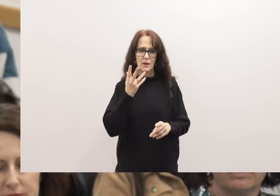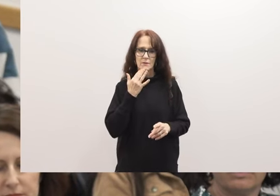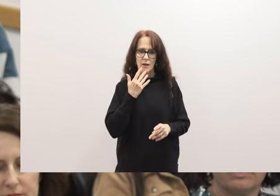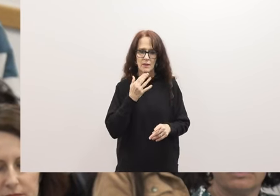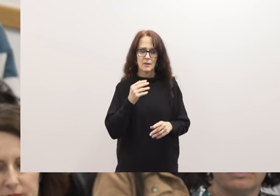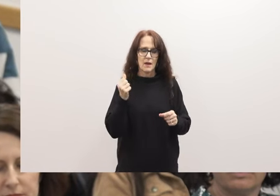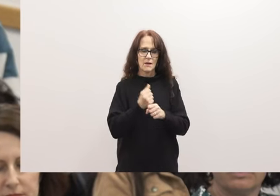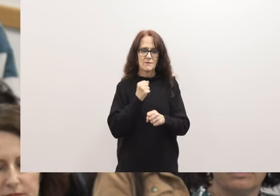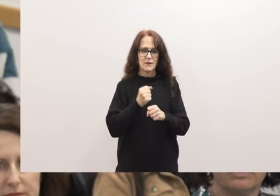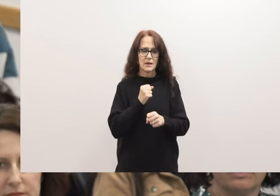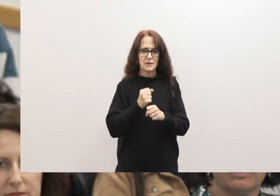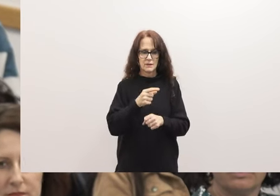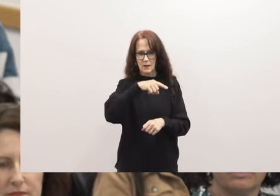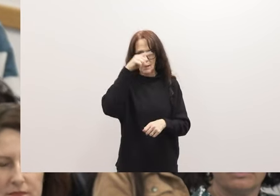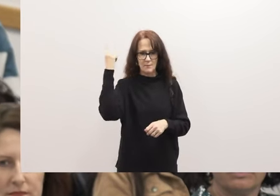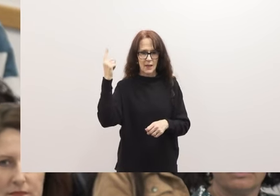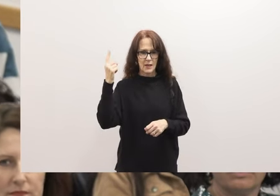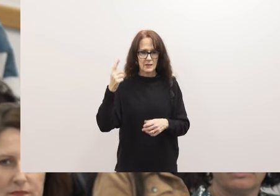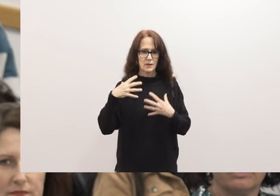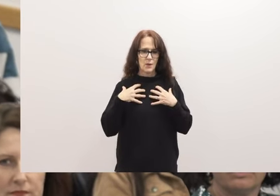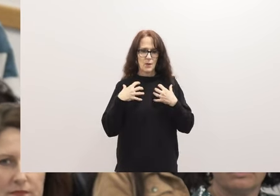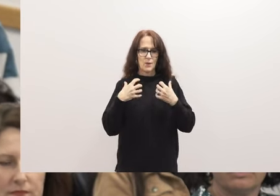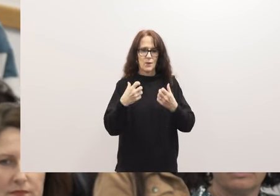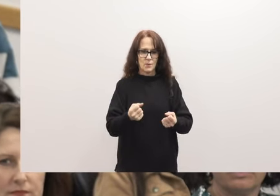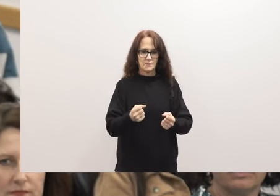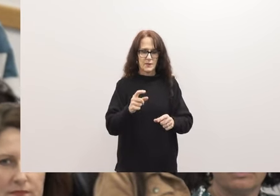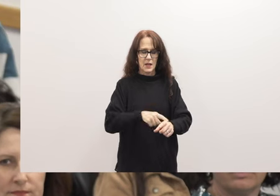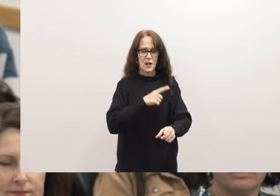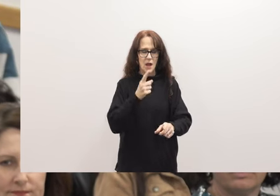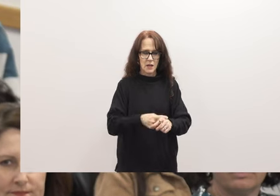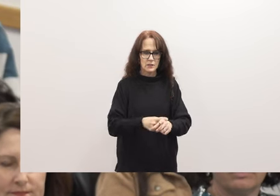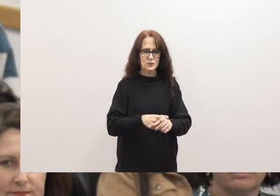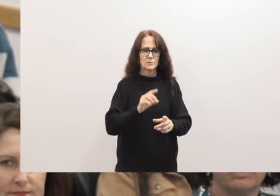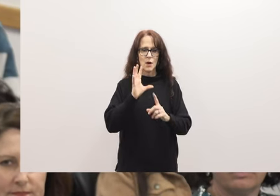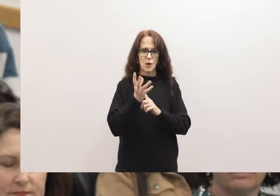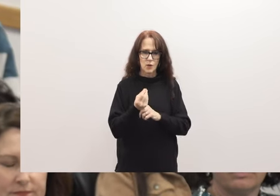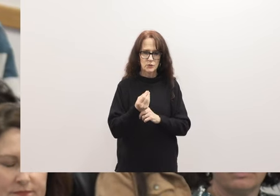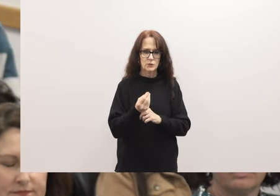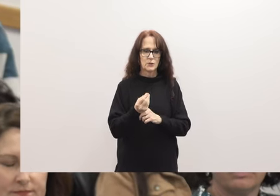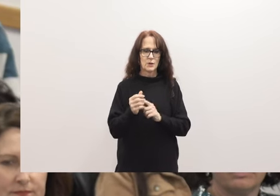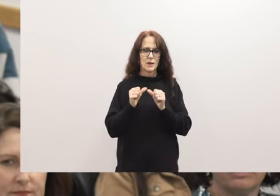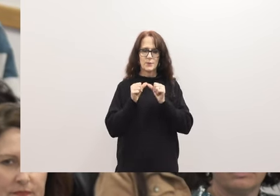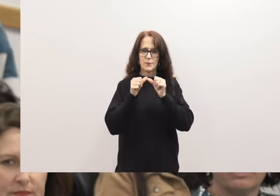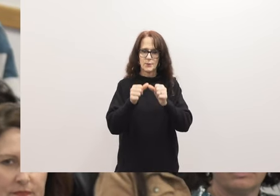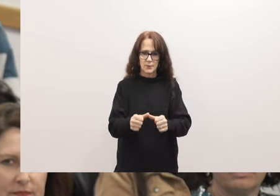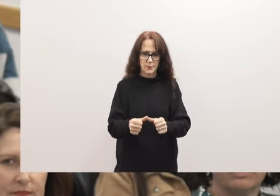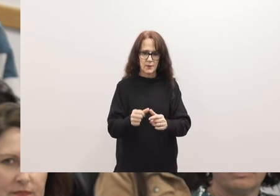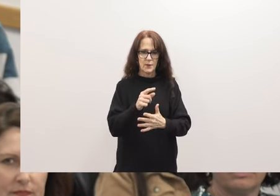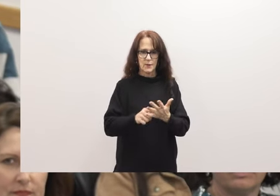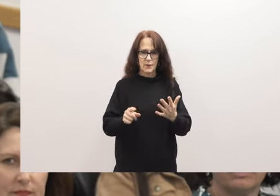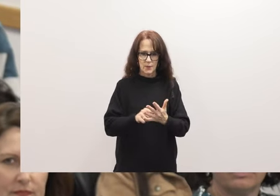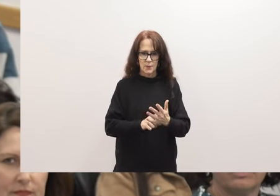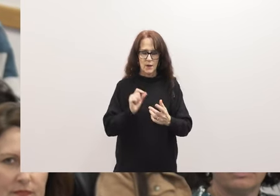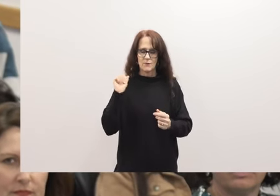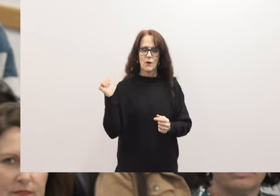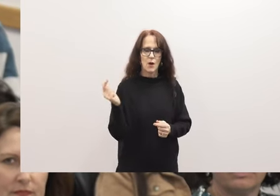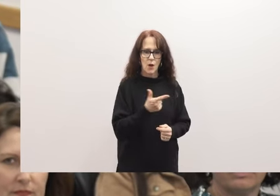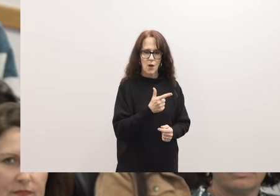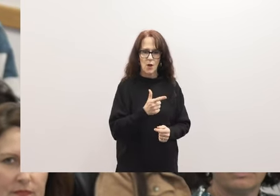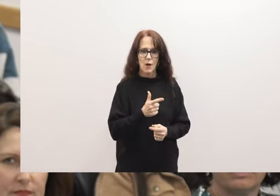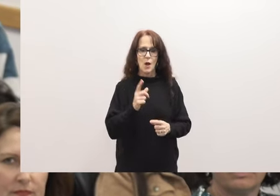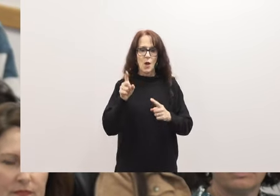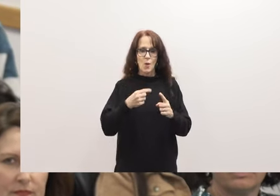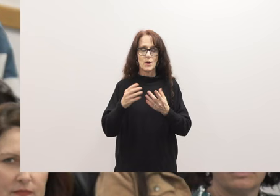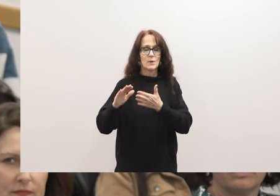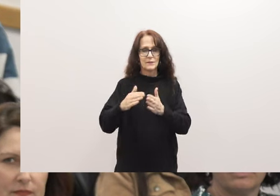Black reparations is also about long-term cultural and systemic transformation for all of us. When we are living in a society steeped in anti-Blackness,